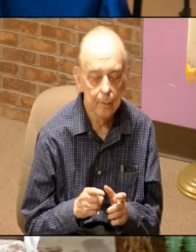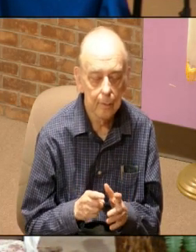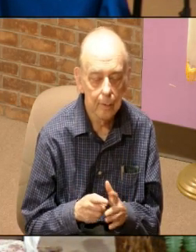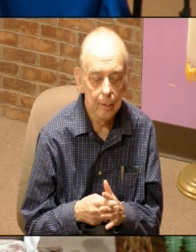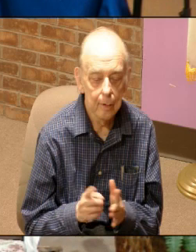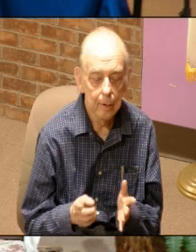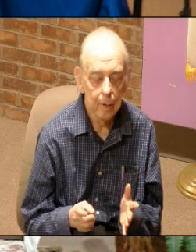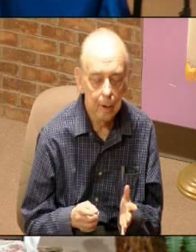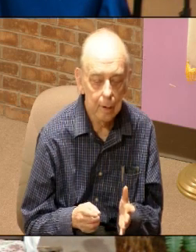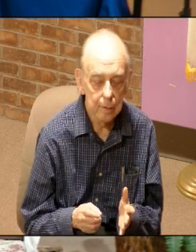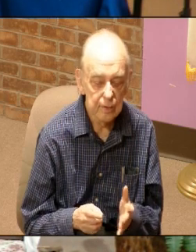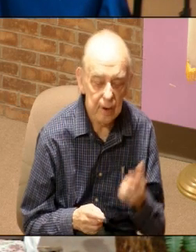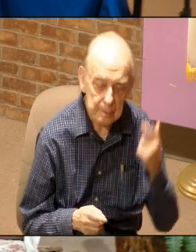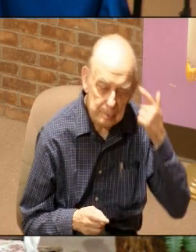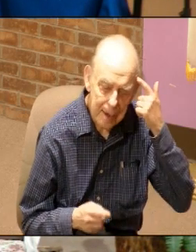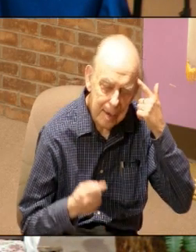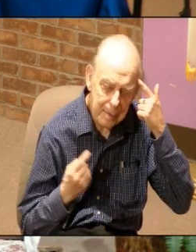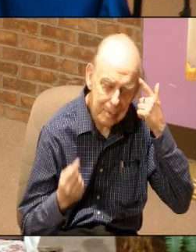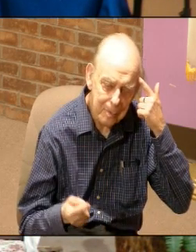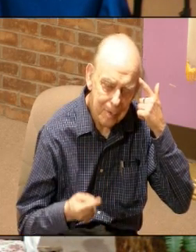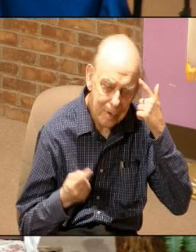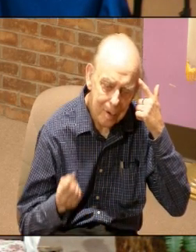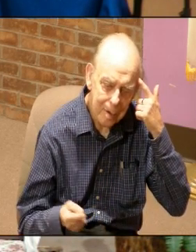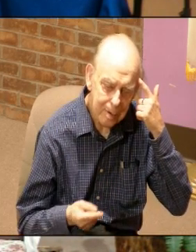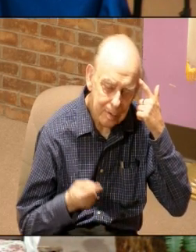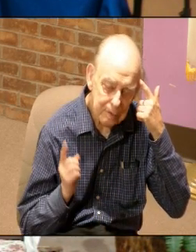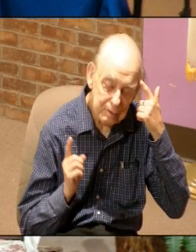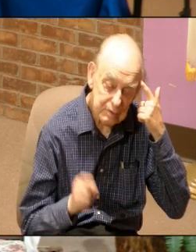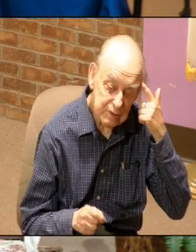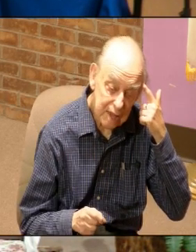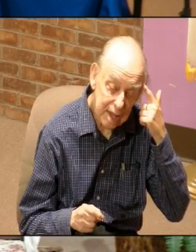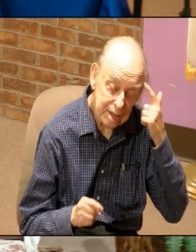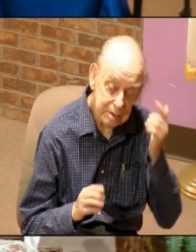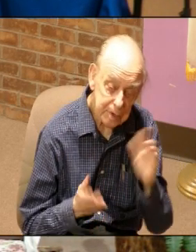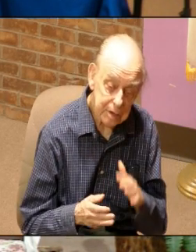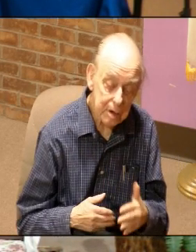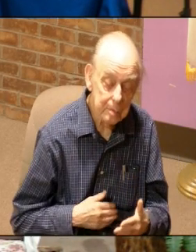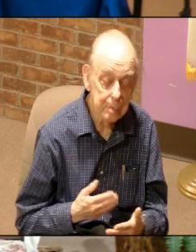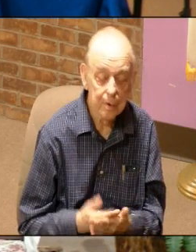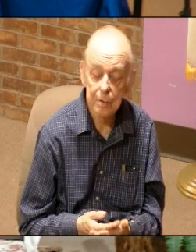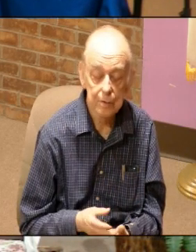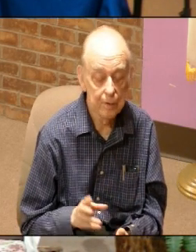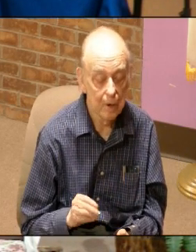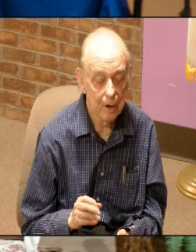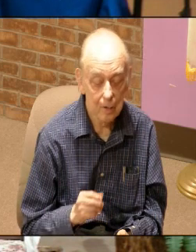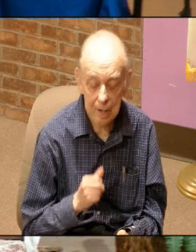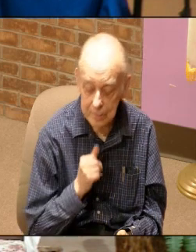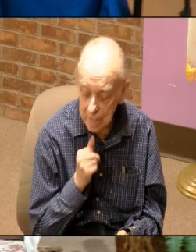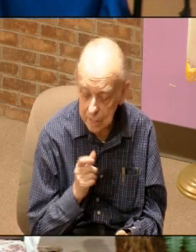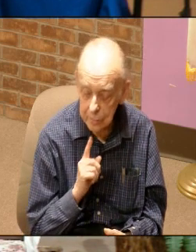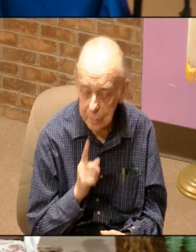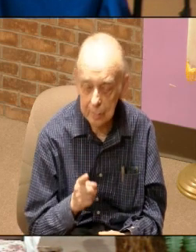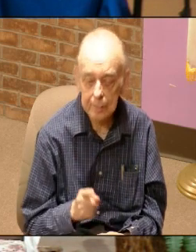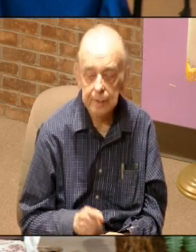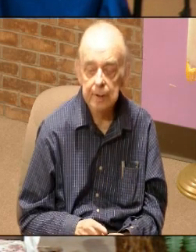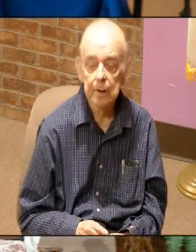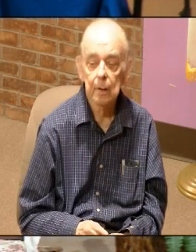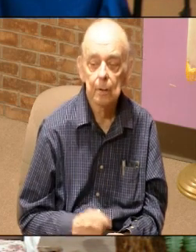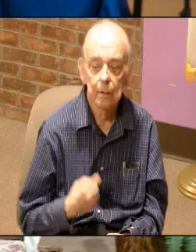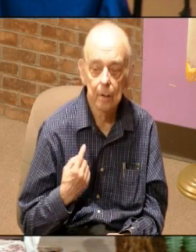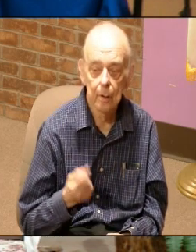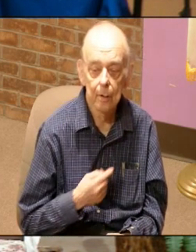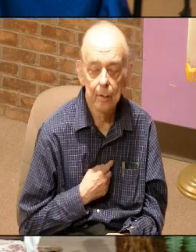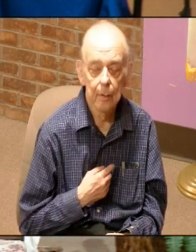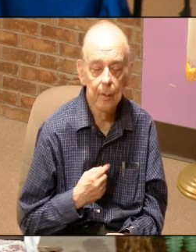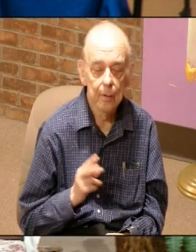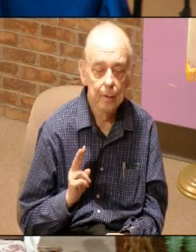gears rolling oh she must have been pregnant no she wasn't we were